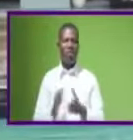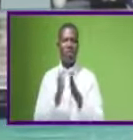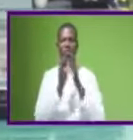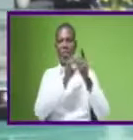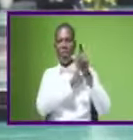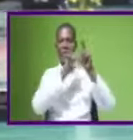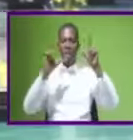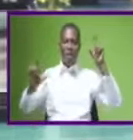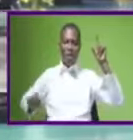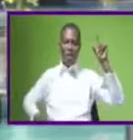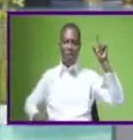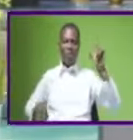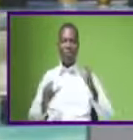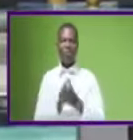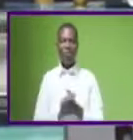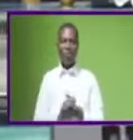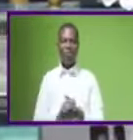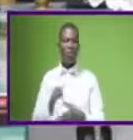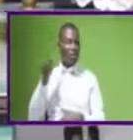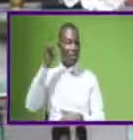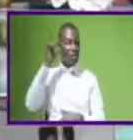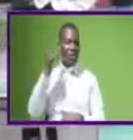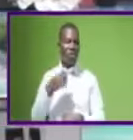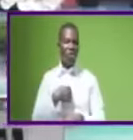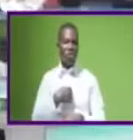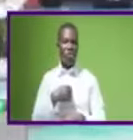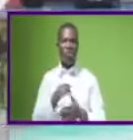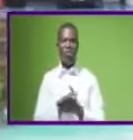Praise the Lord. Hallelujah. Montie me.